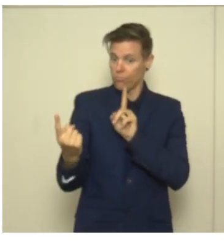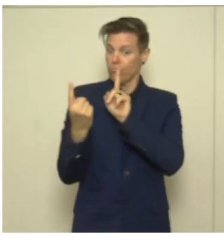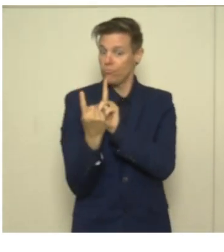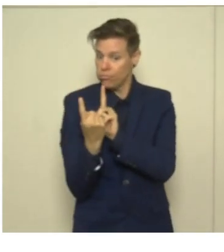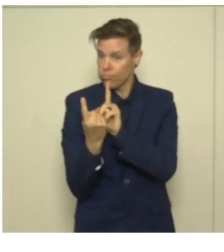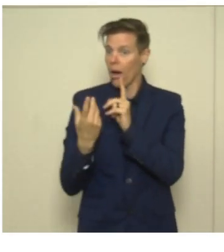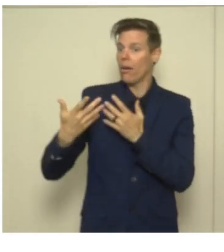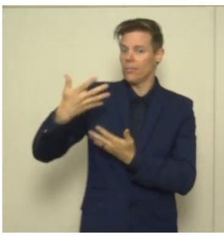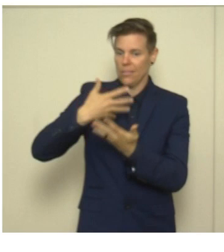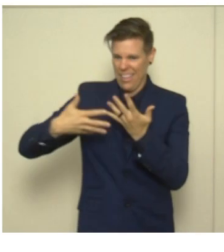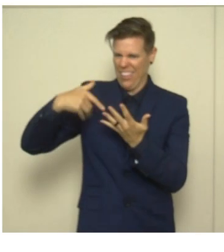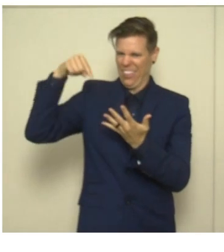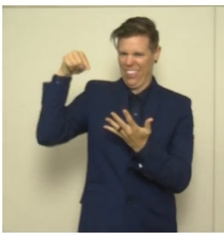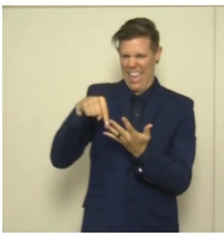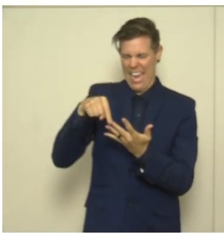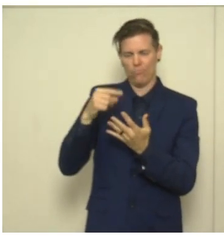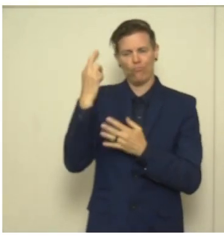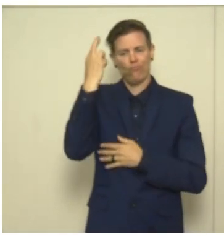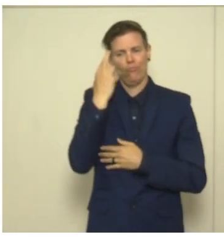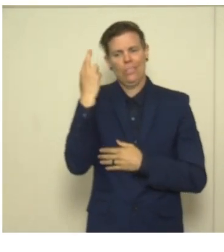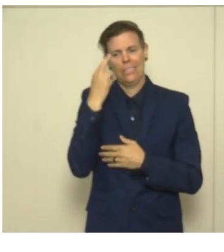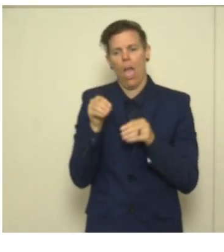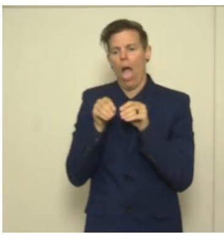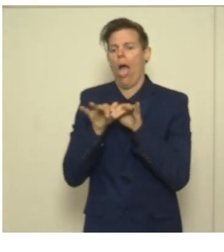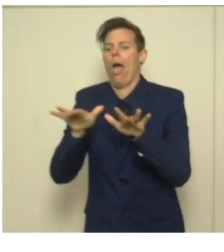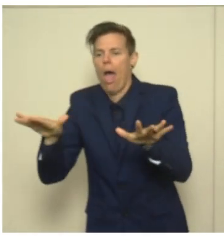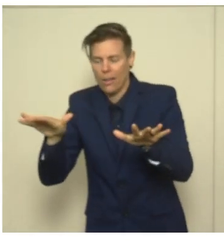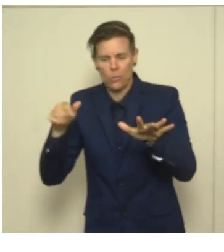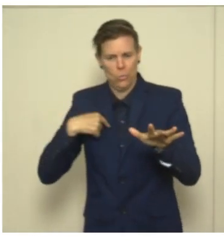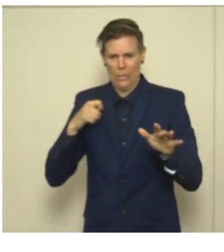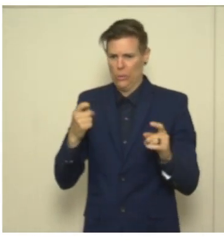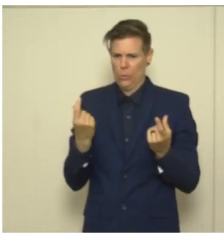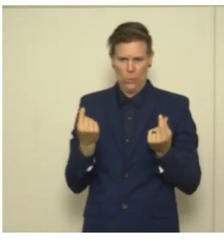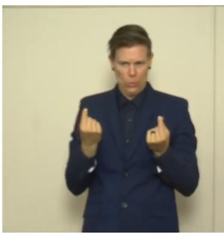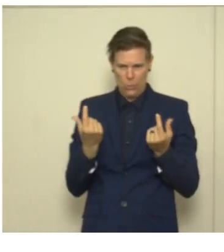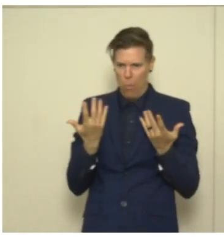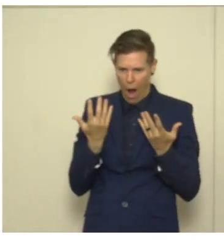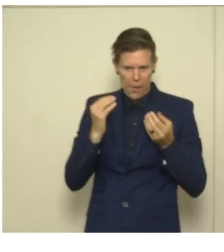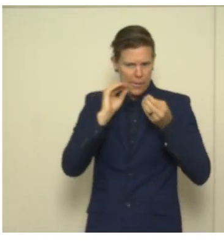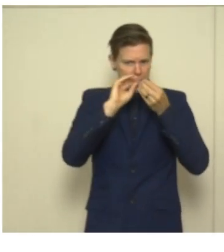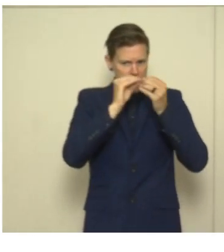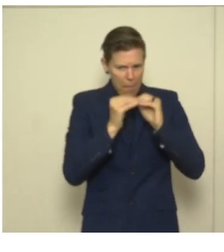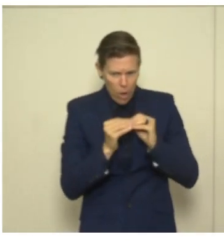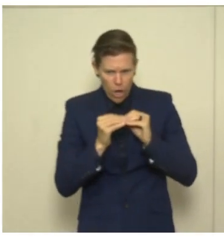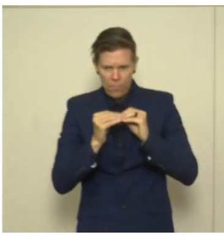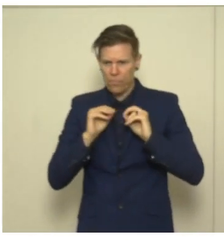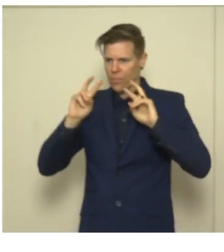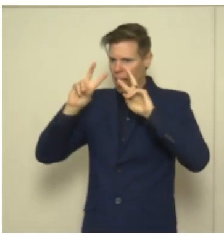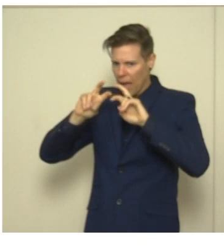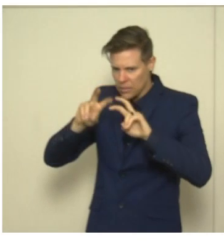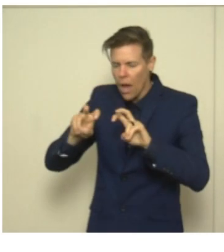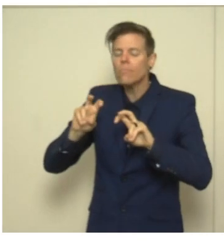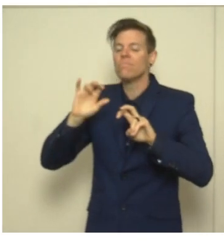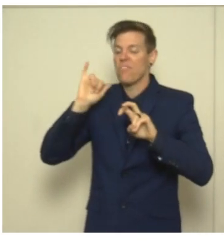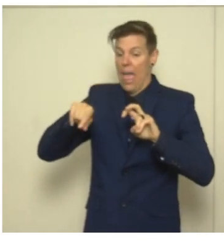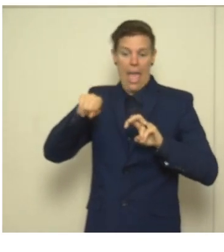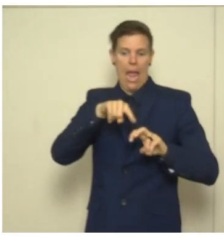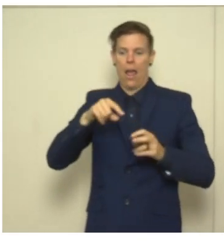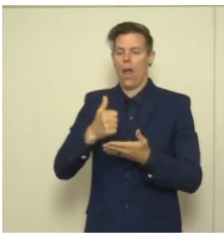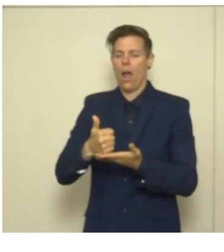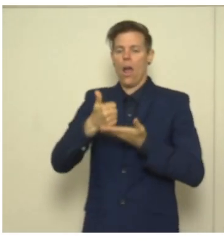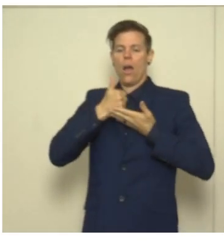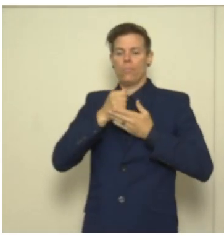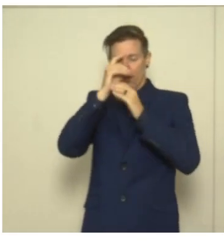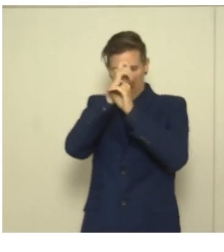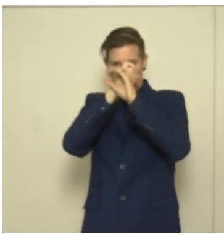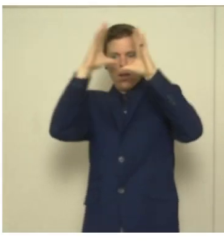So our job is to analyze that information and to give you a sense about where we are. Red means that we're not on